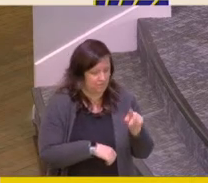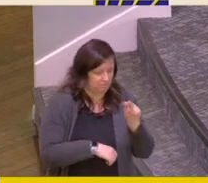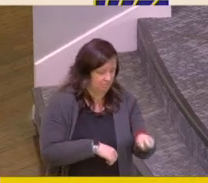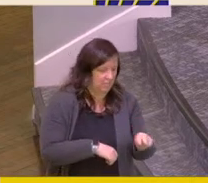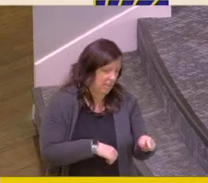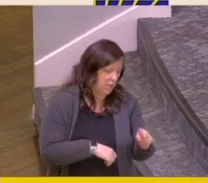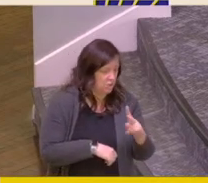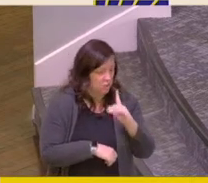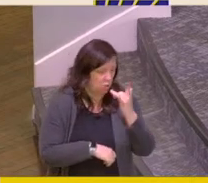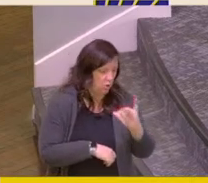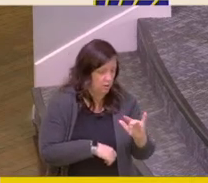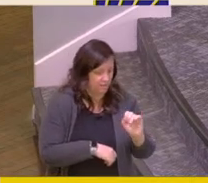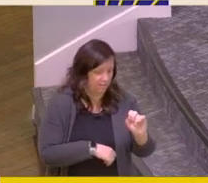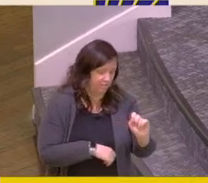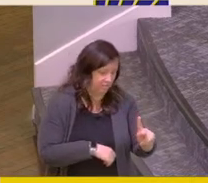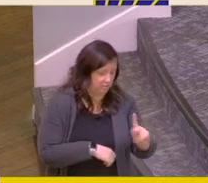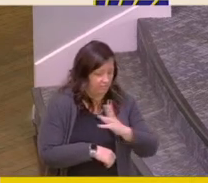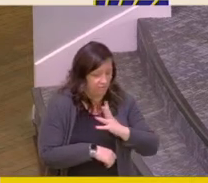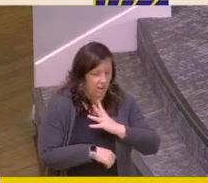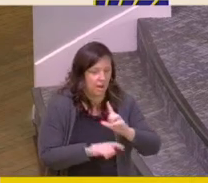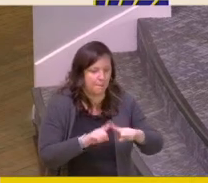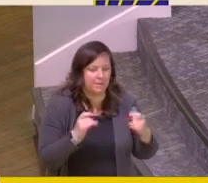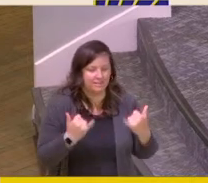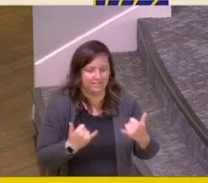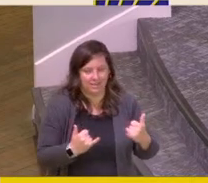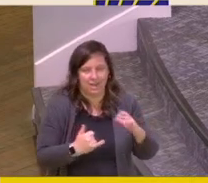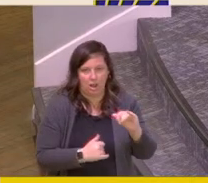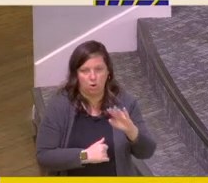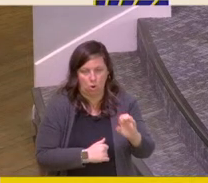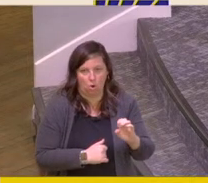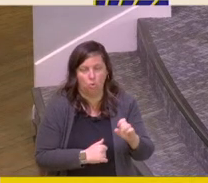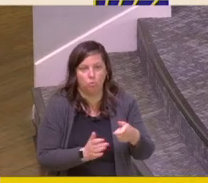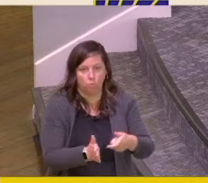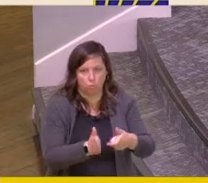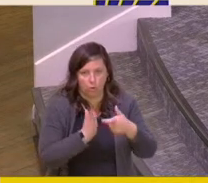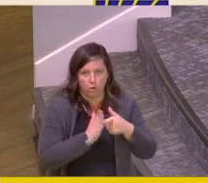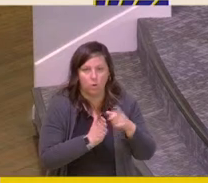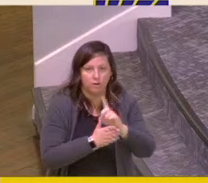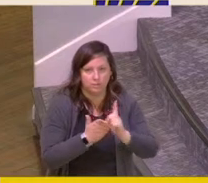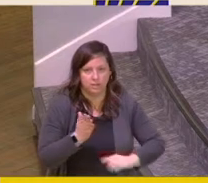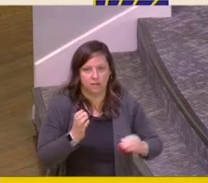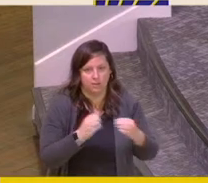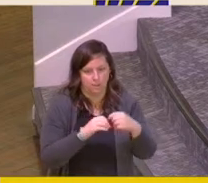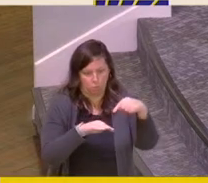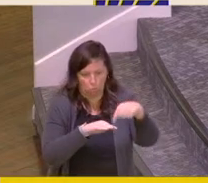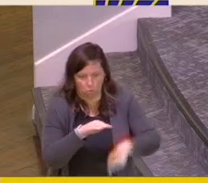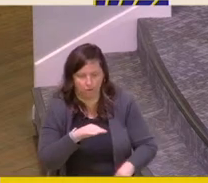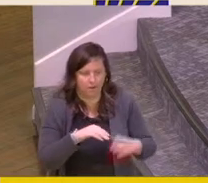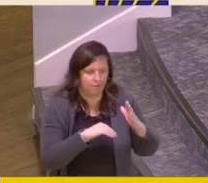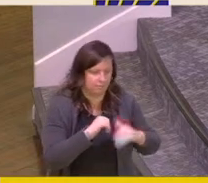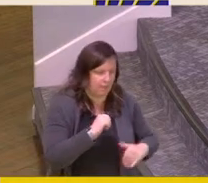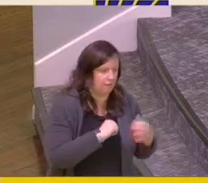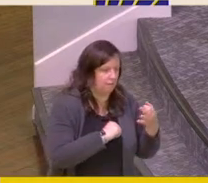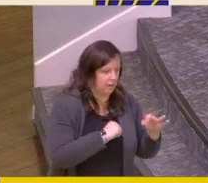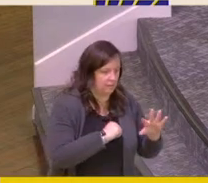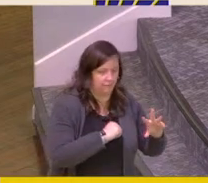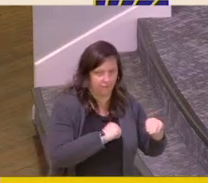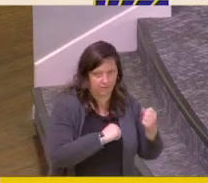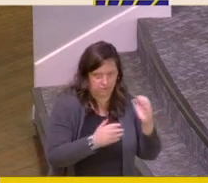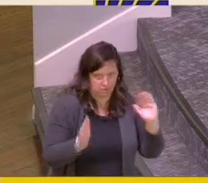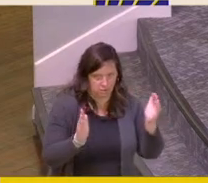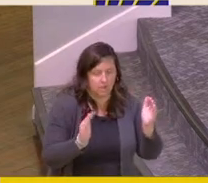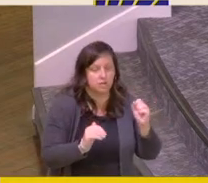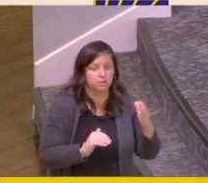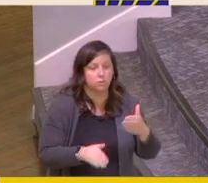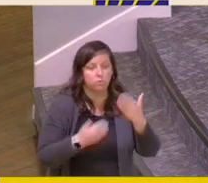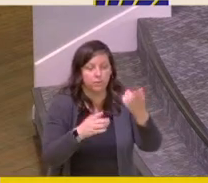have major issues, today's building code required designs that are much more in depth than the 1950s, and the recommendation from that